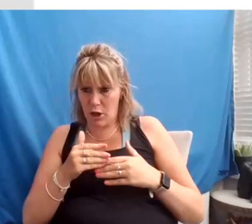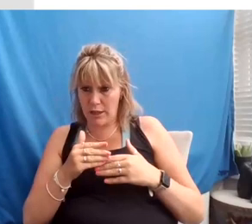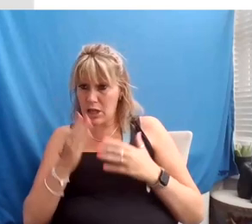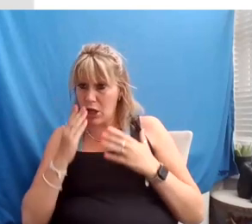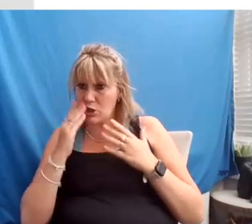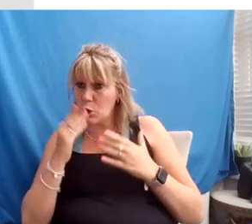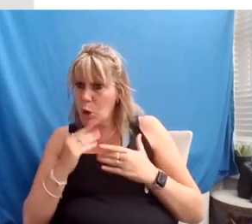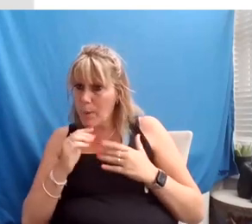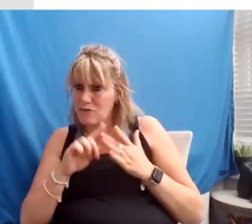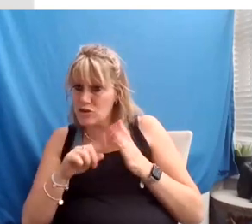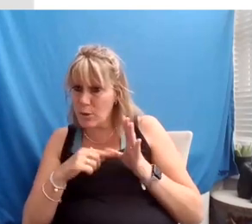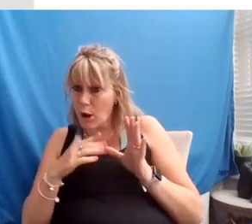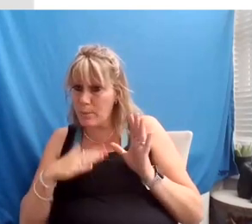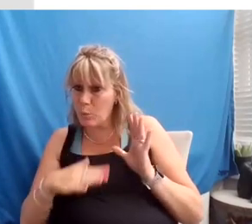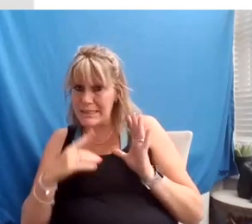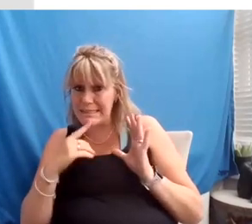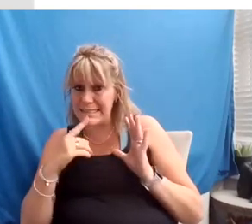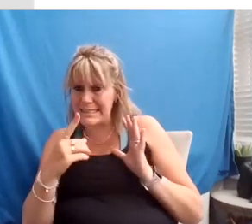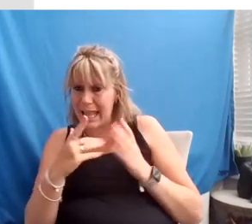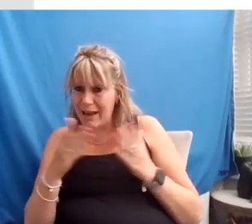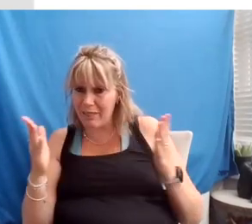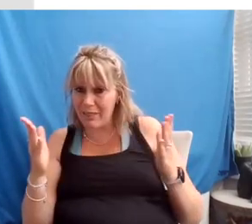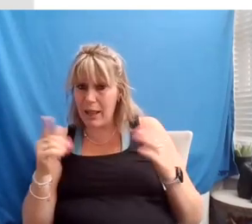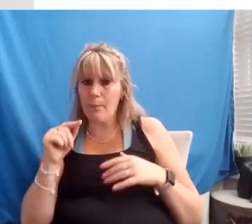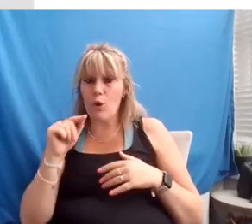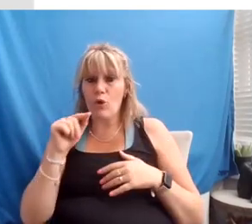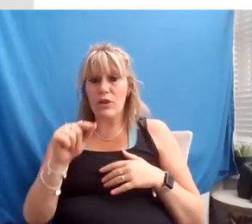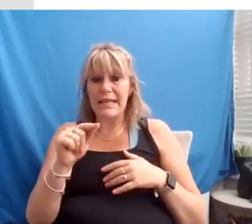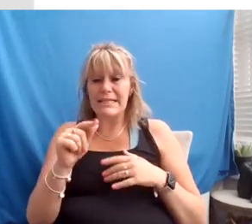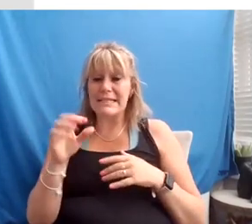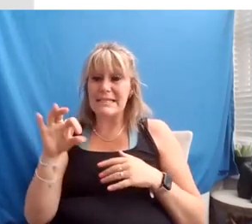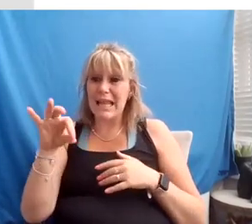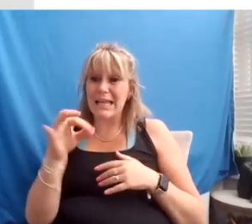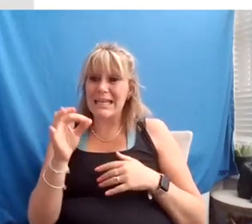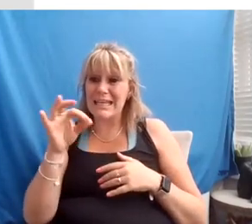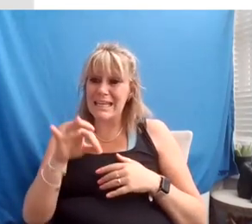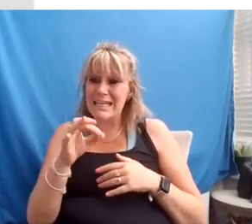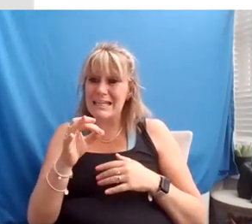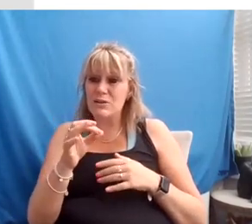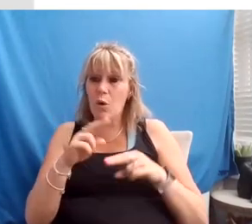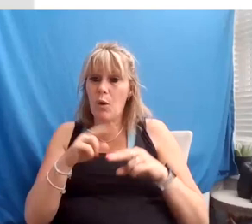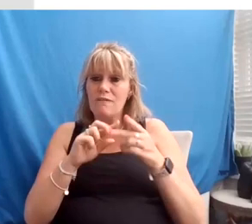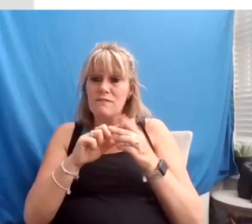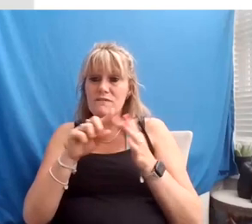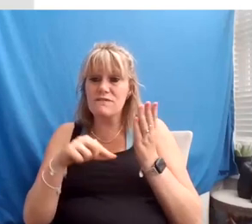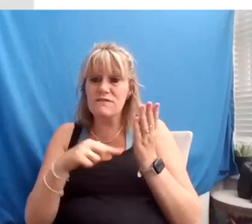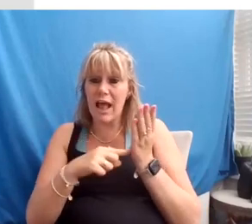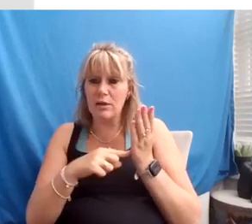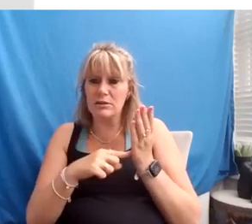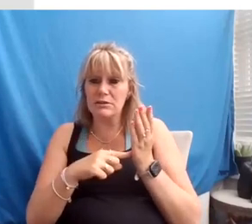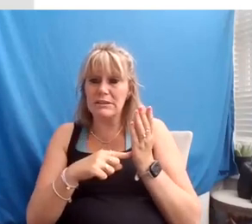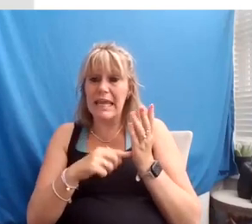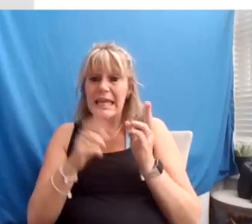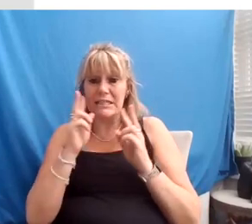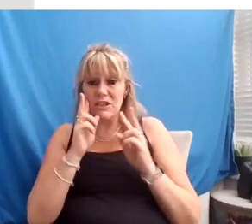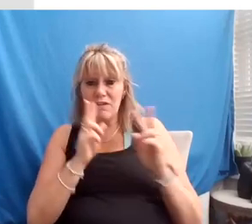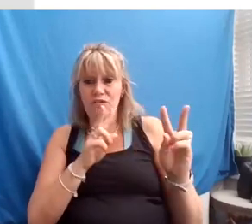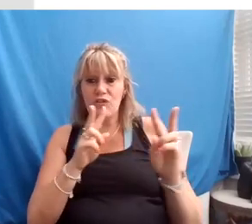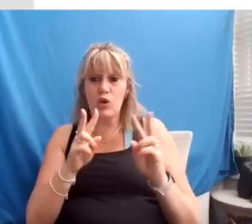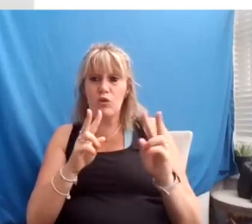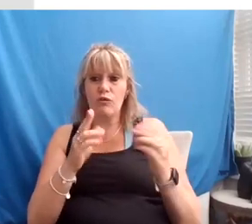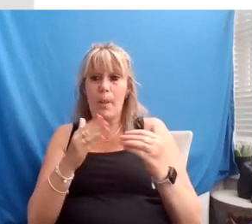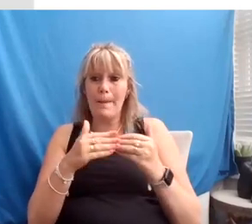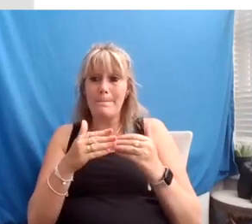whether Jemima wants to say anything, but it's a needle felt picture, view from the back door. Jemima said when